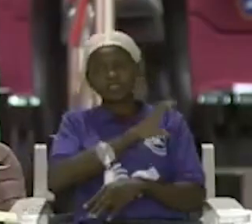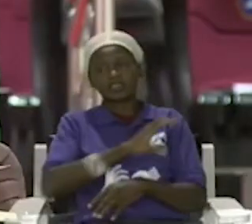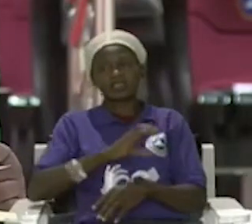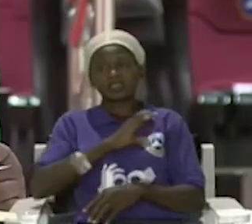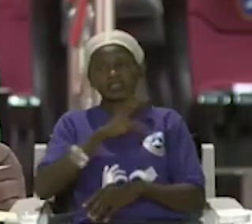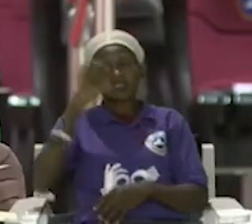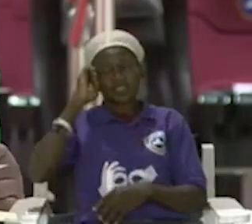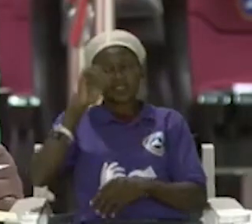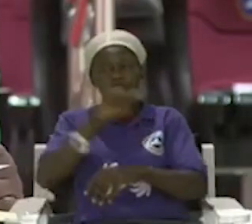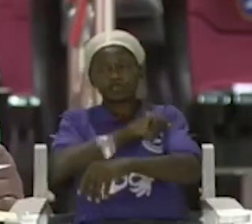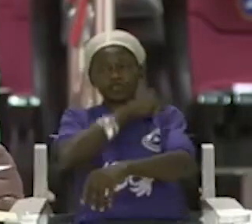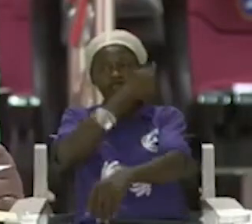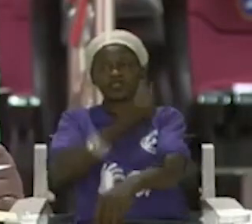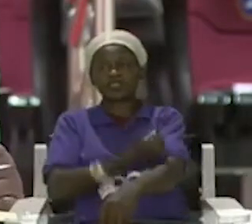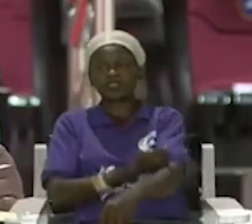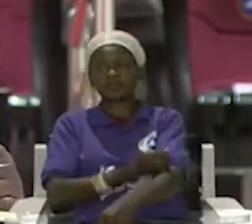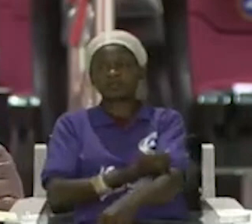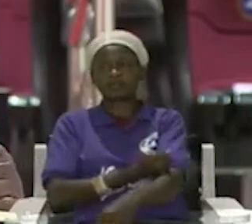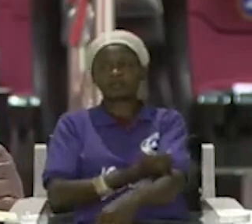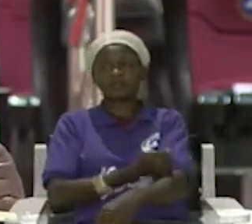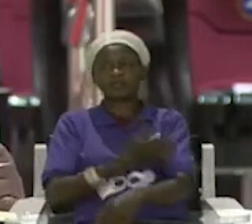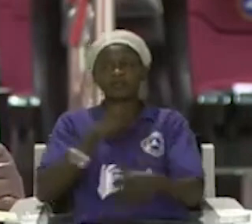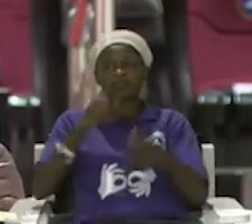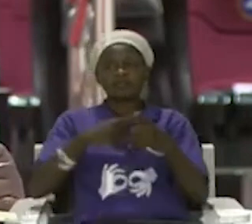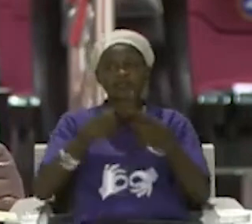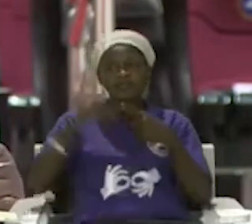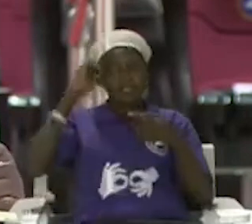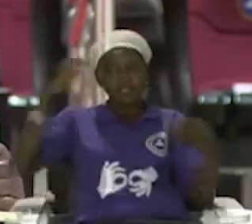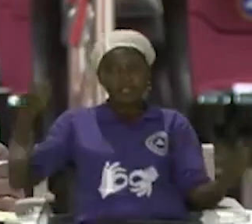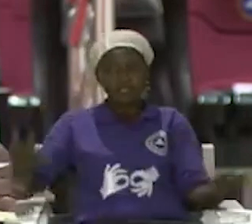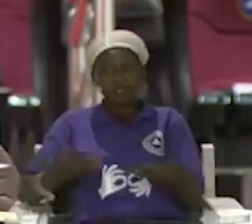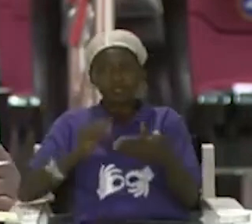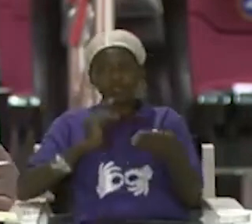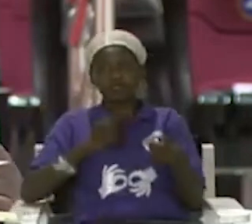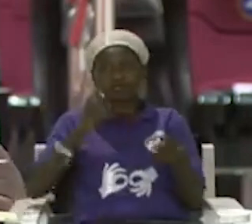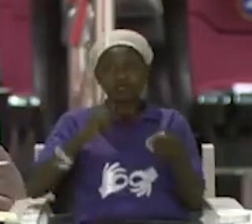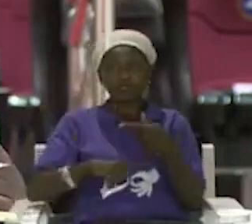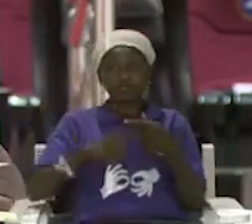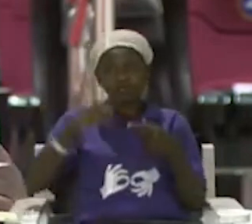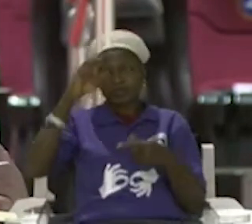his authority, and then he introduced us to man.